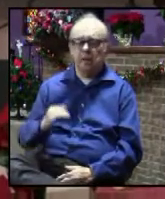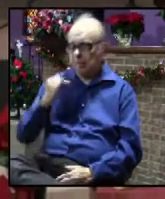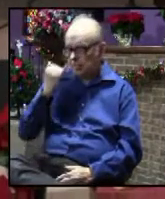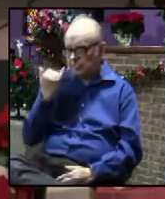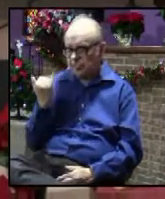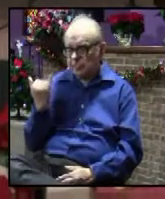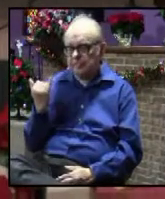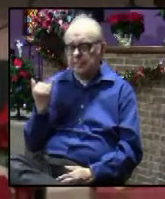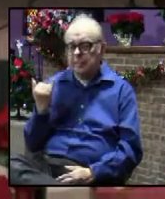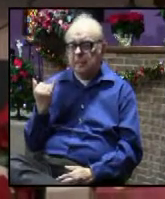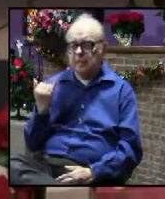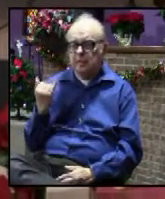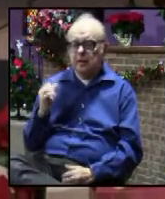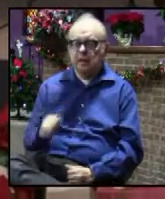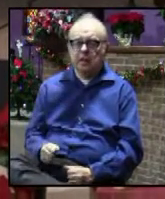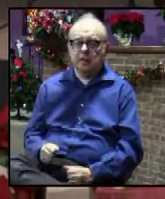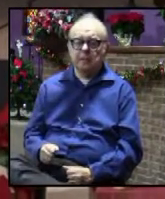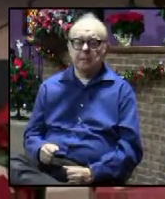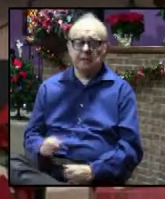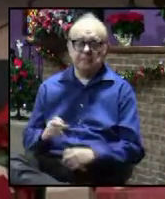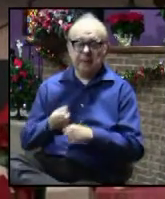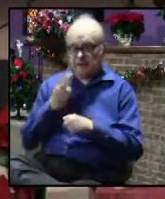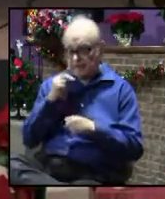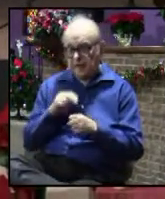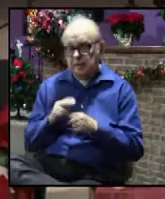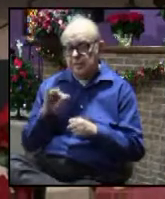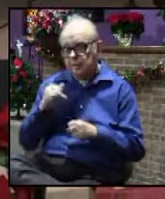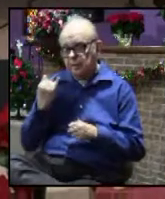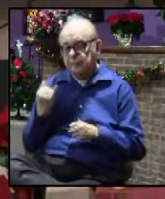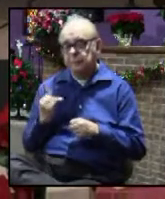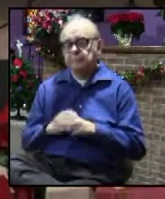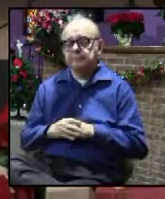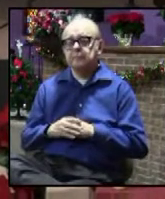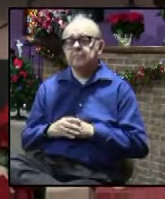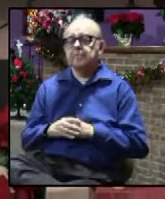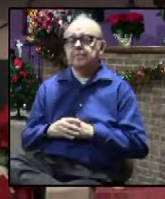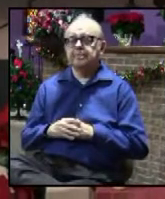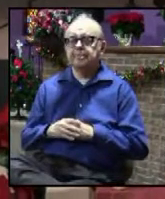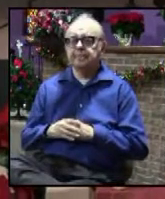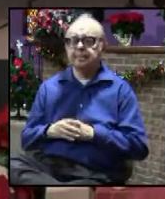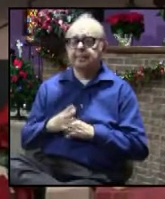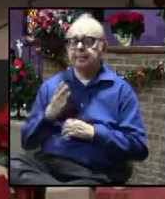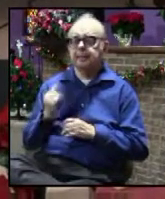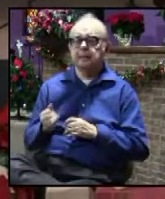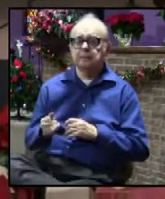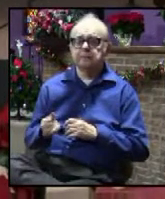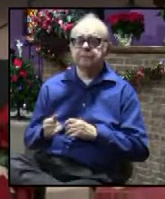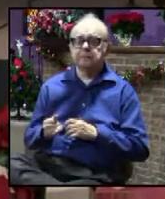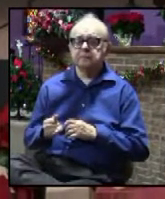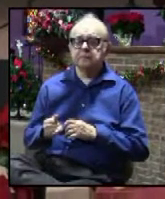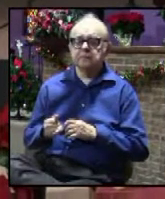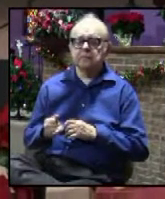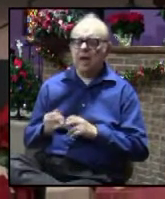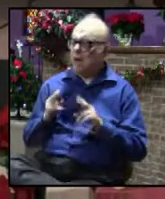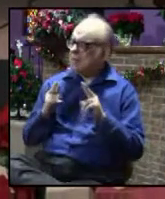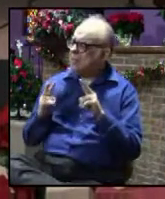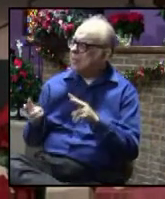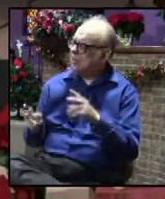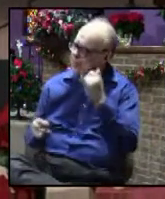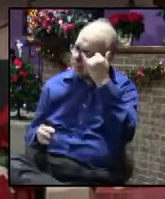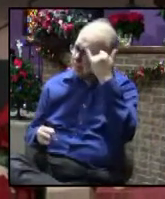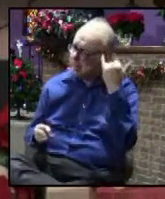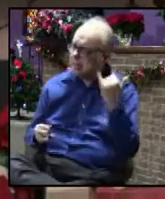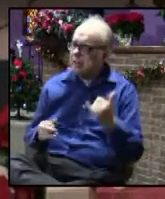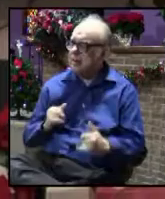Joseph could have been made fun of because look at you. But